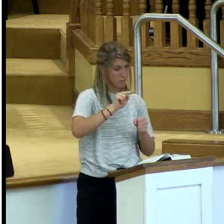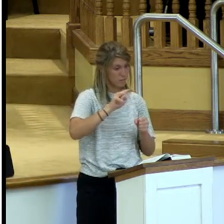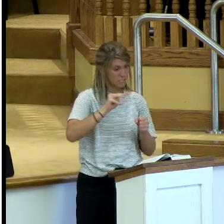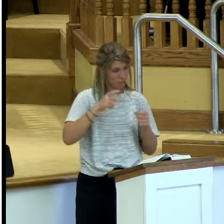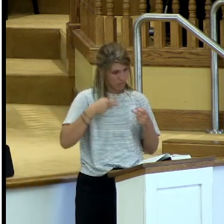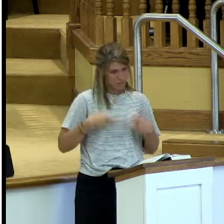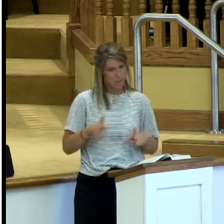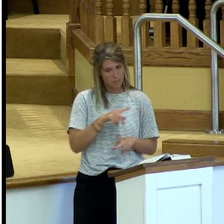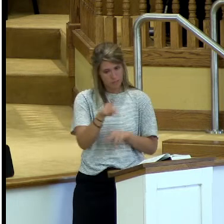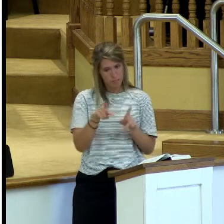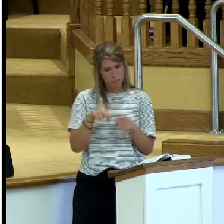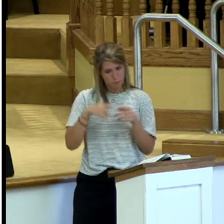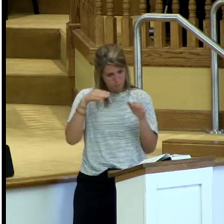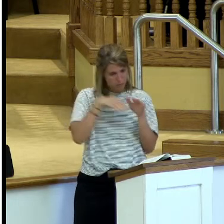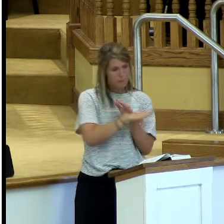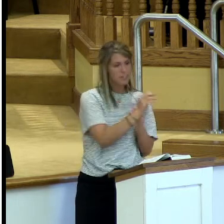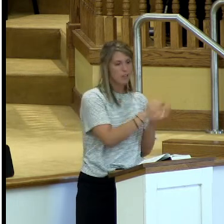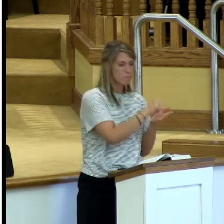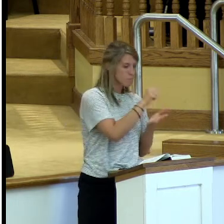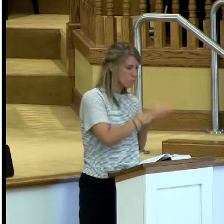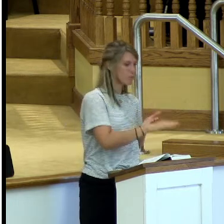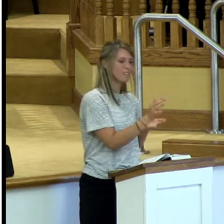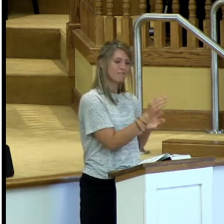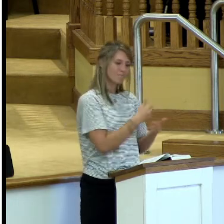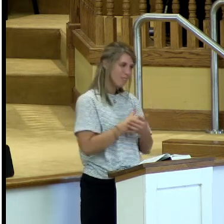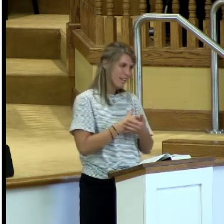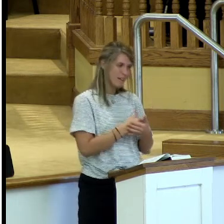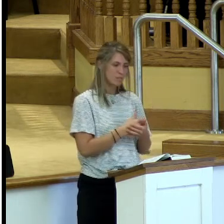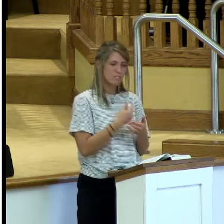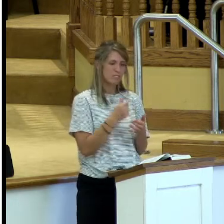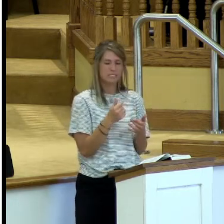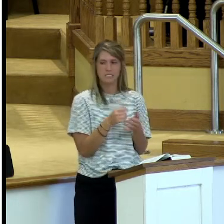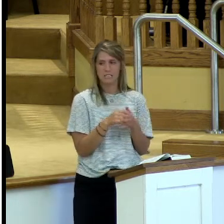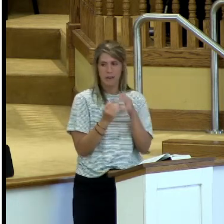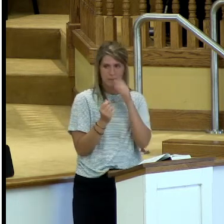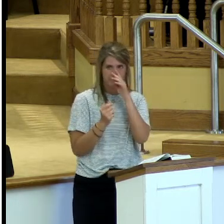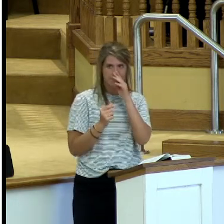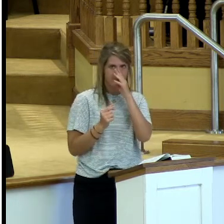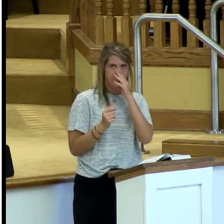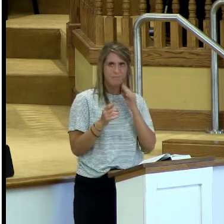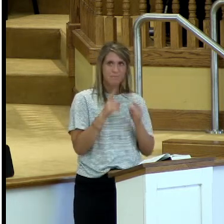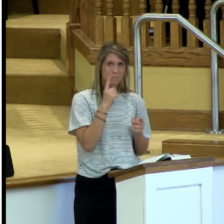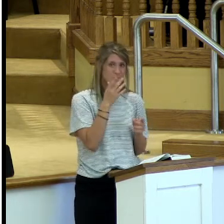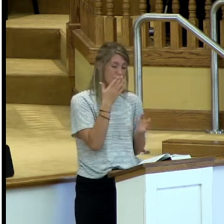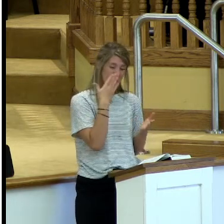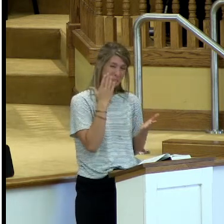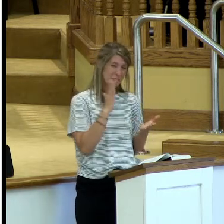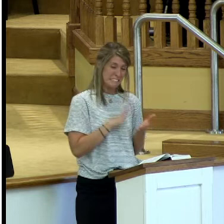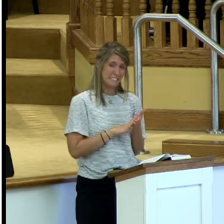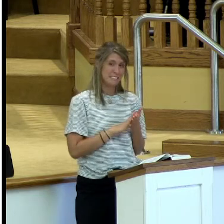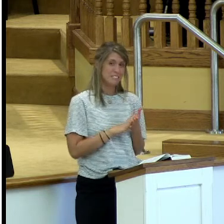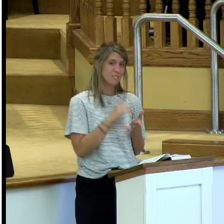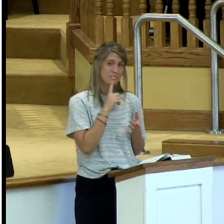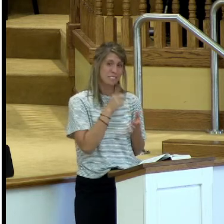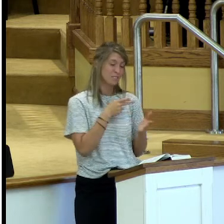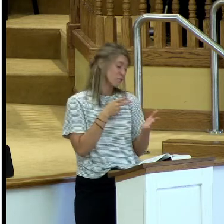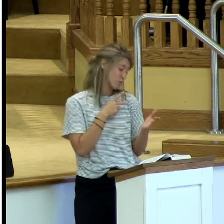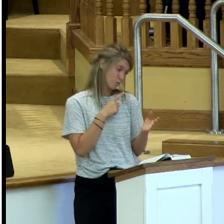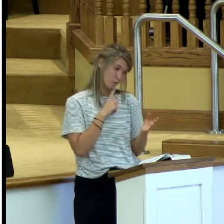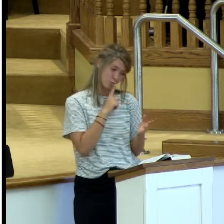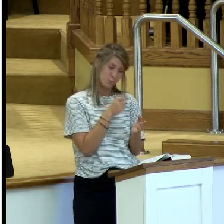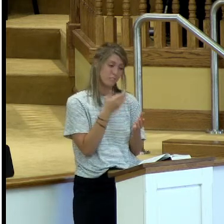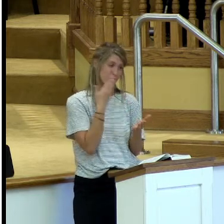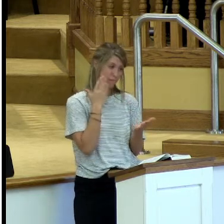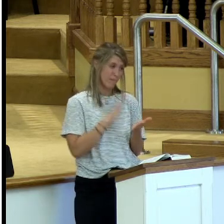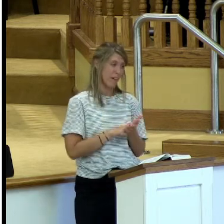New Mexico allows those people to come in and abort their babies, especially if they have a law against it. It's bad. It is truly